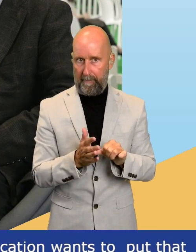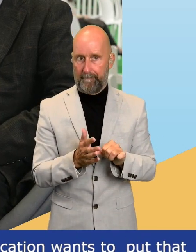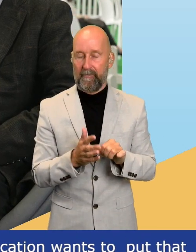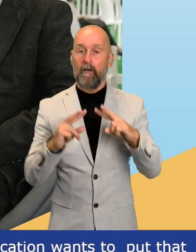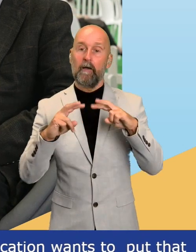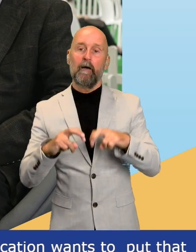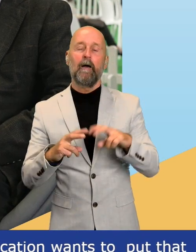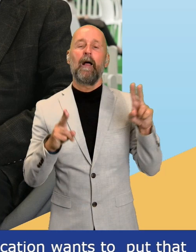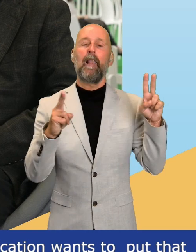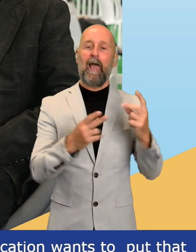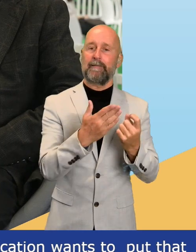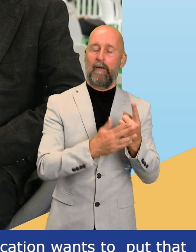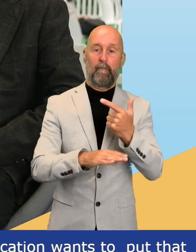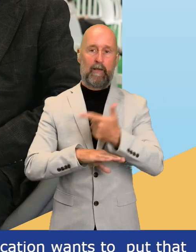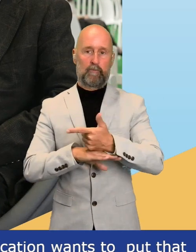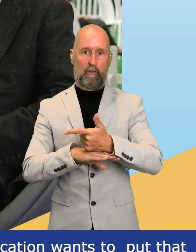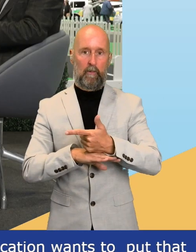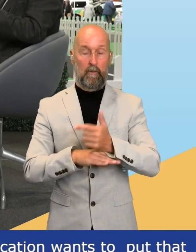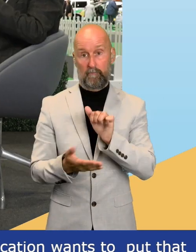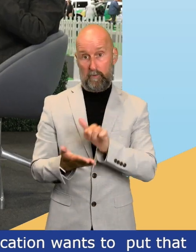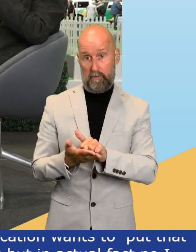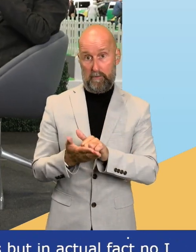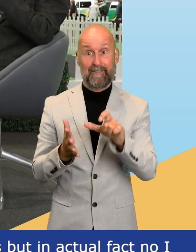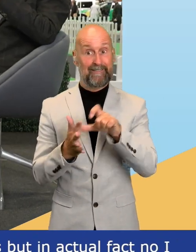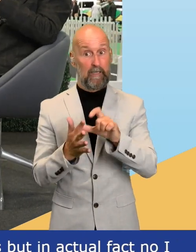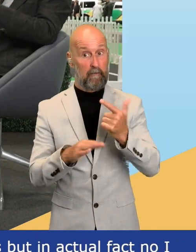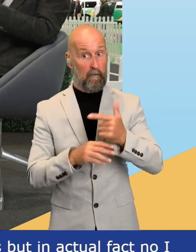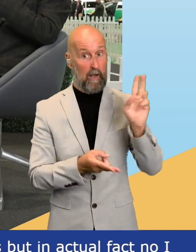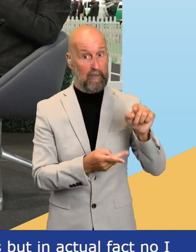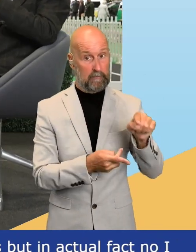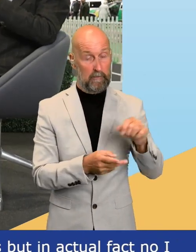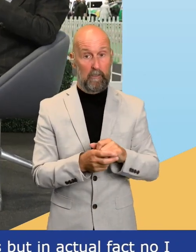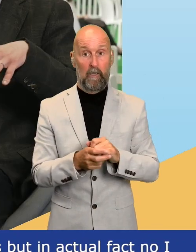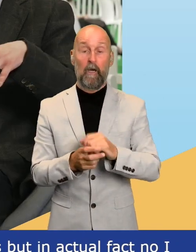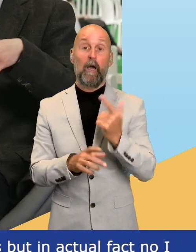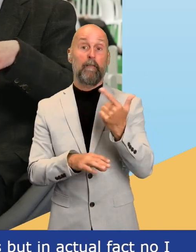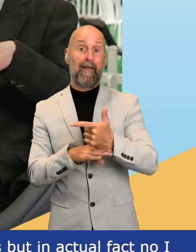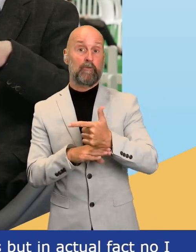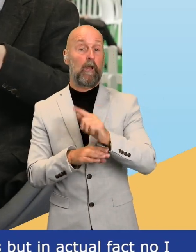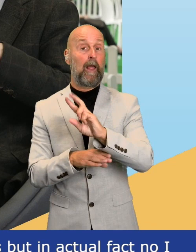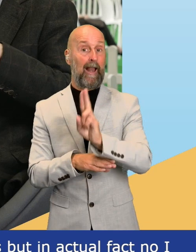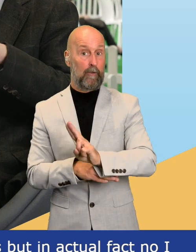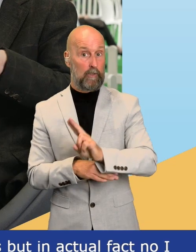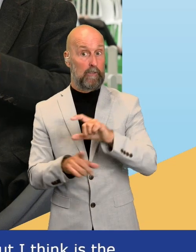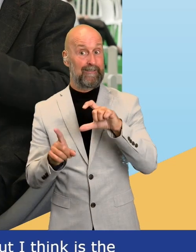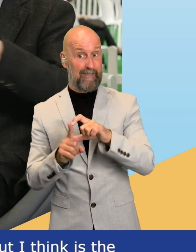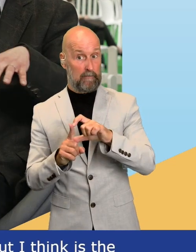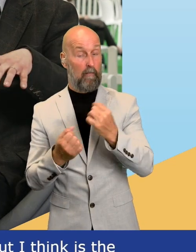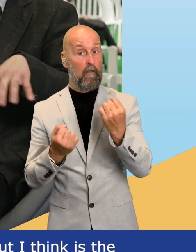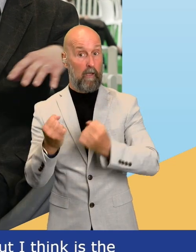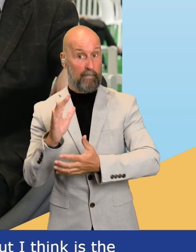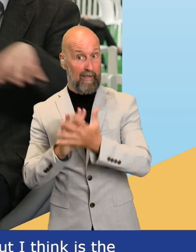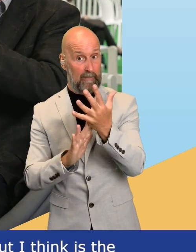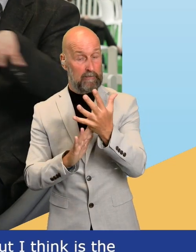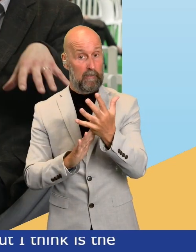seen, they're less likely to catch fire than a petrol or diesel car, Steve? If you look at the figures, yeah. So petrol and electric cars in terms of the fire risk, and obviously there are a lot less